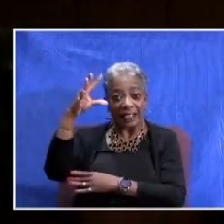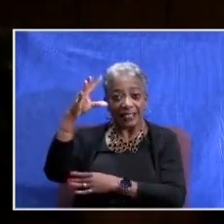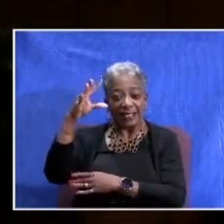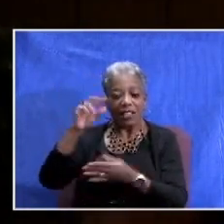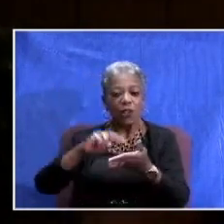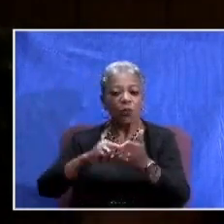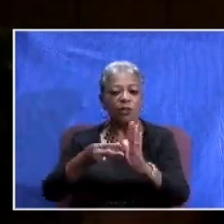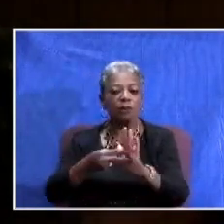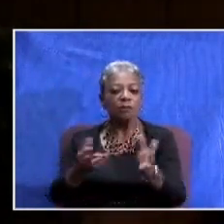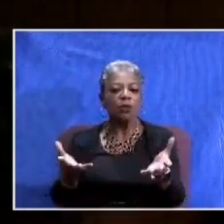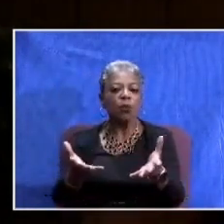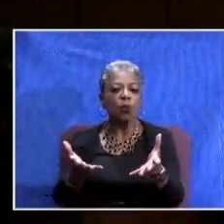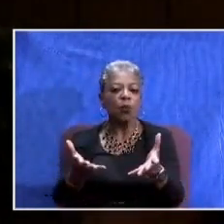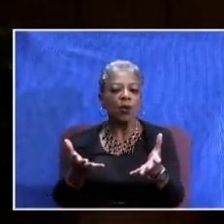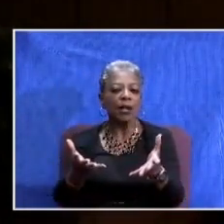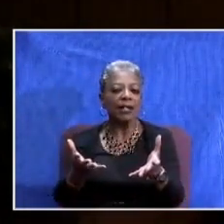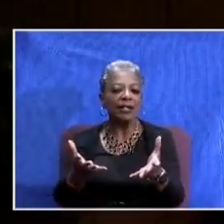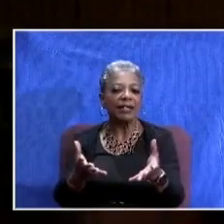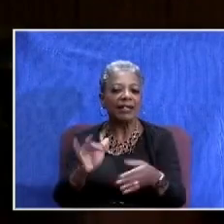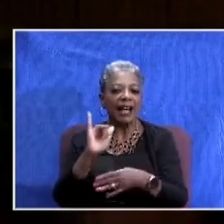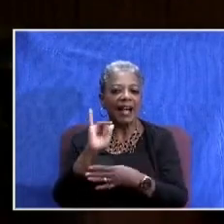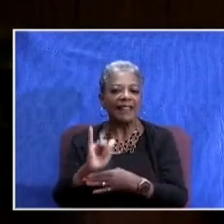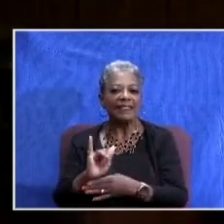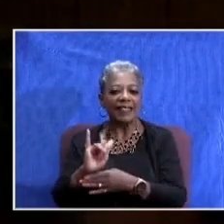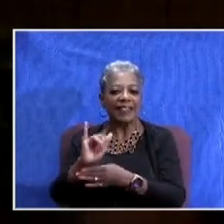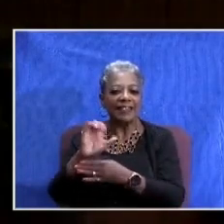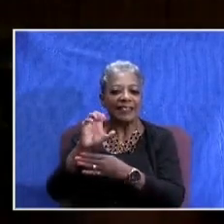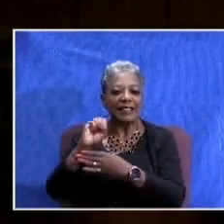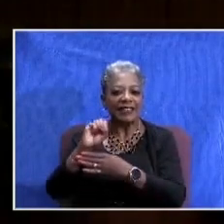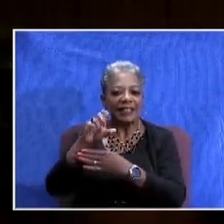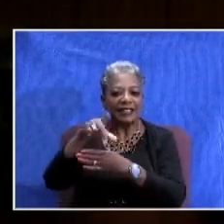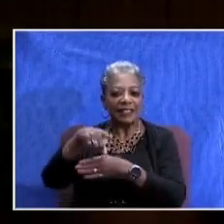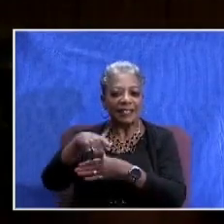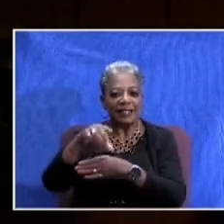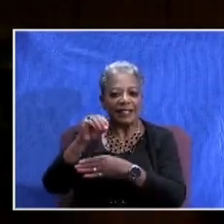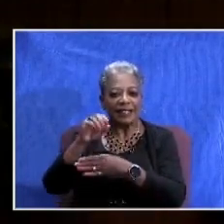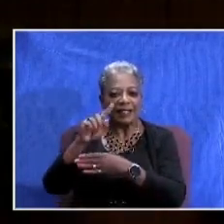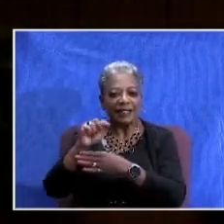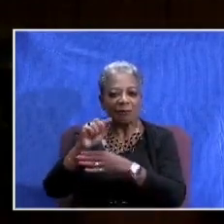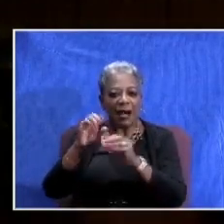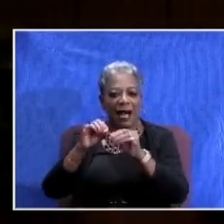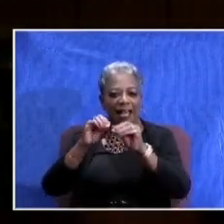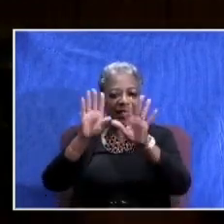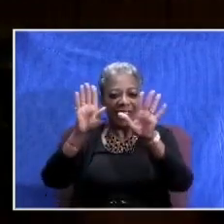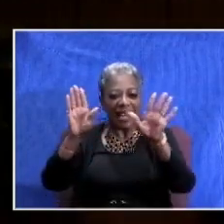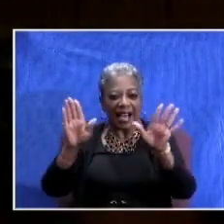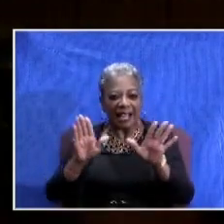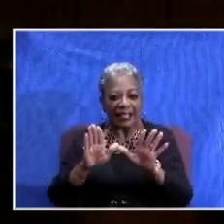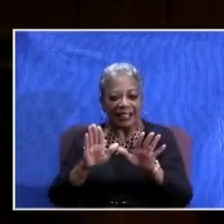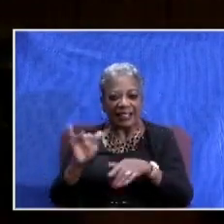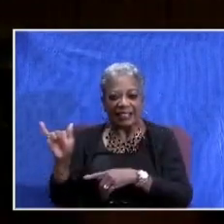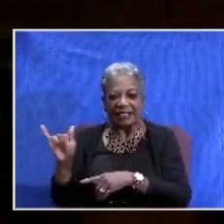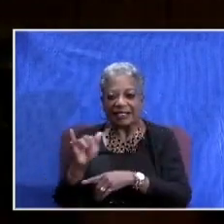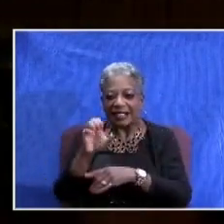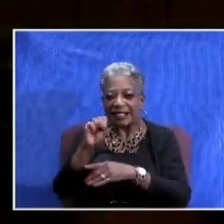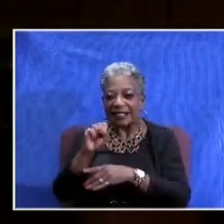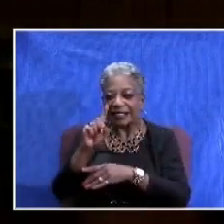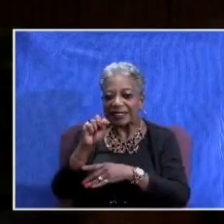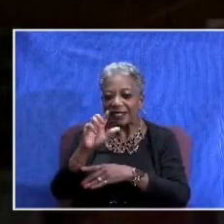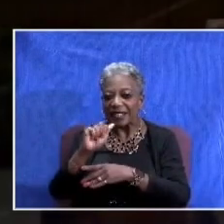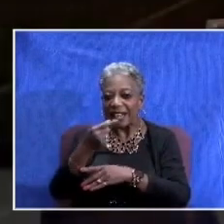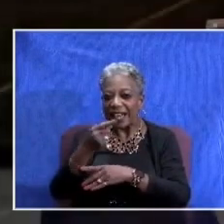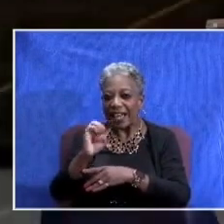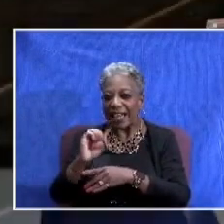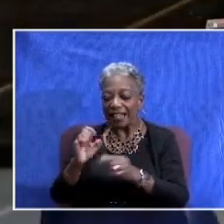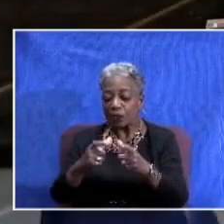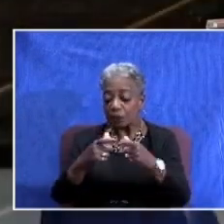spotlight, if you put a spotlight, that's a spotlight. That's a stage. It's a big, big stage. I guarantee it's a big stage.